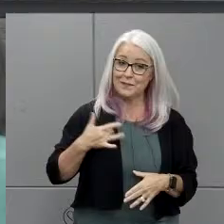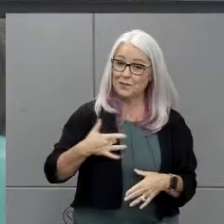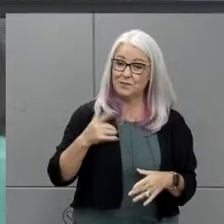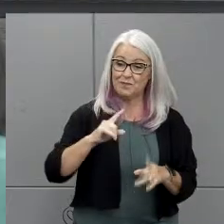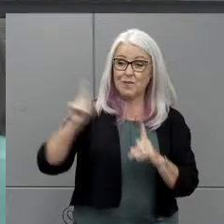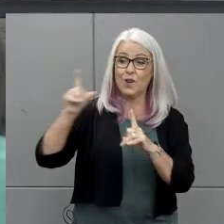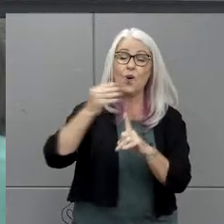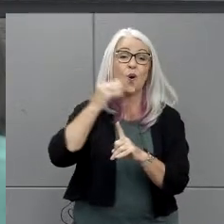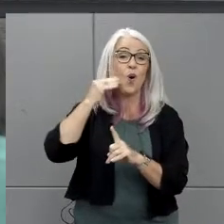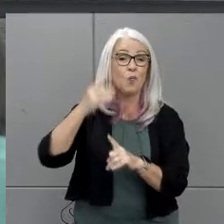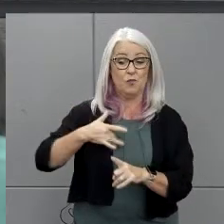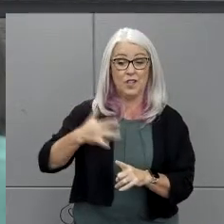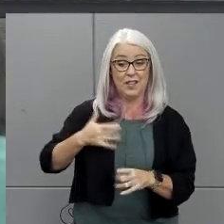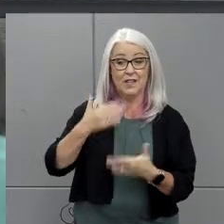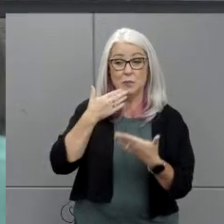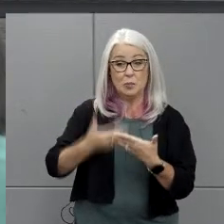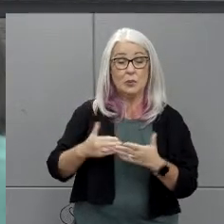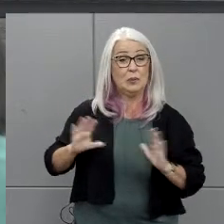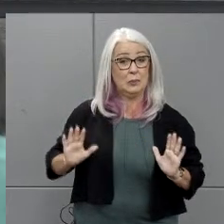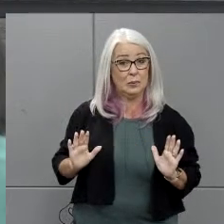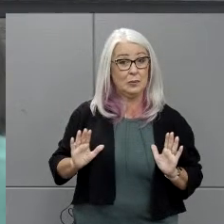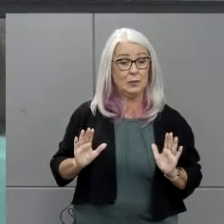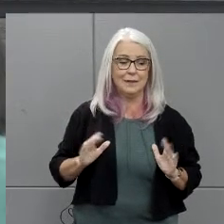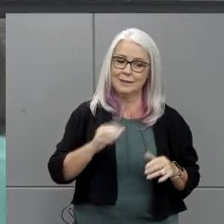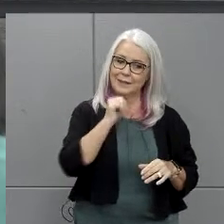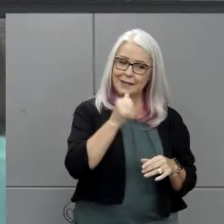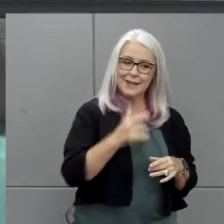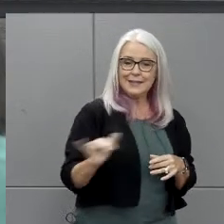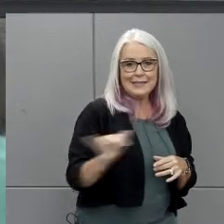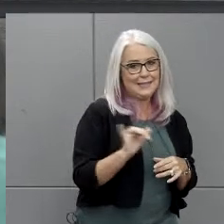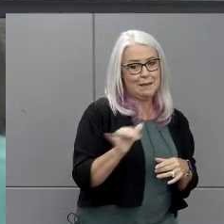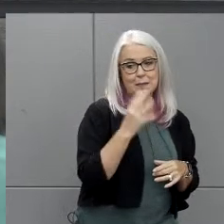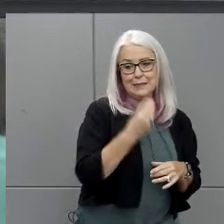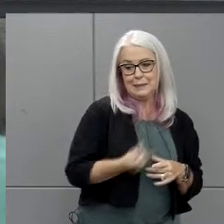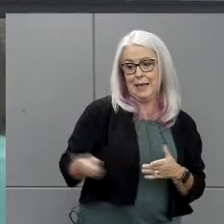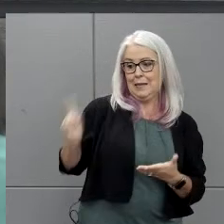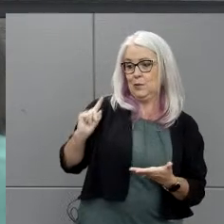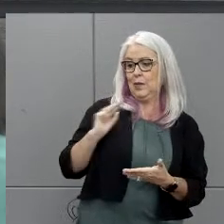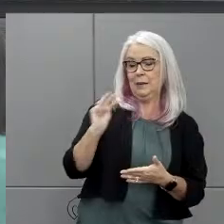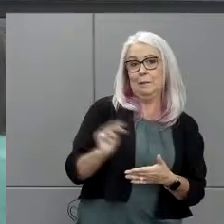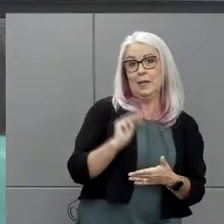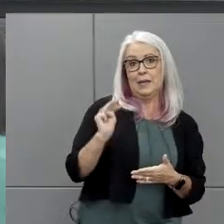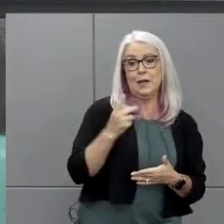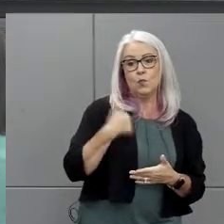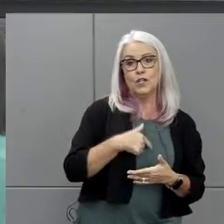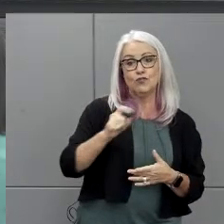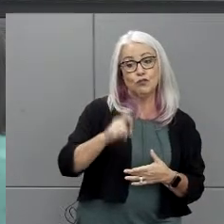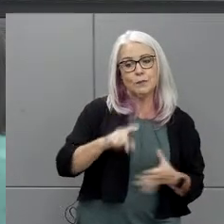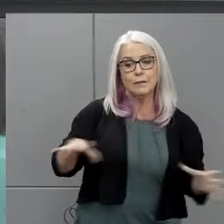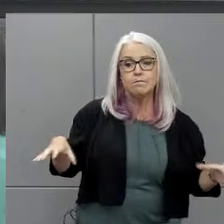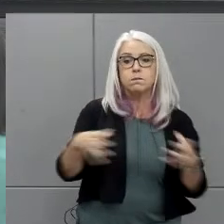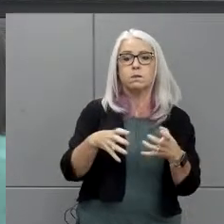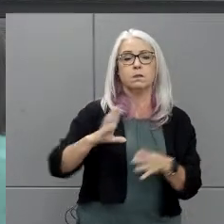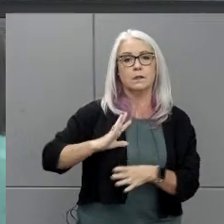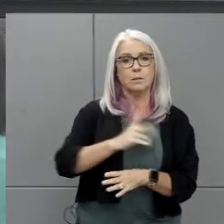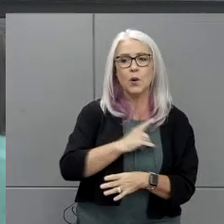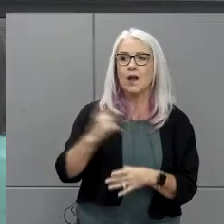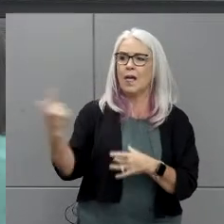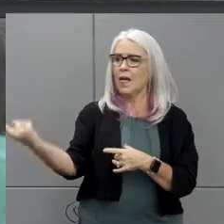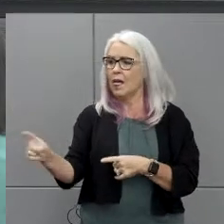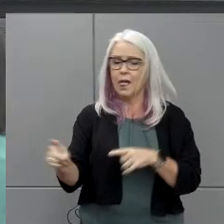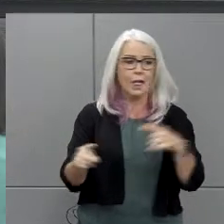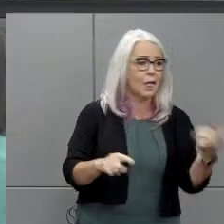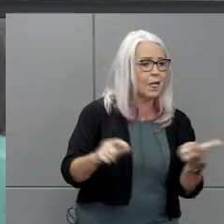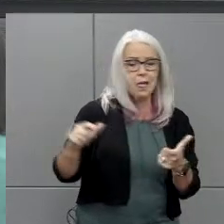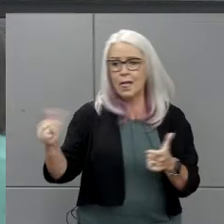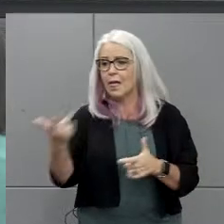good today, if good at all, as I did on Monday. Because we should be doing this as a board, and we should not keep doing this back and forth thing, hot and